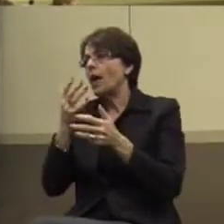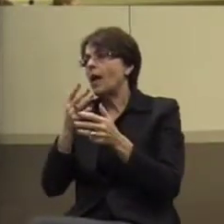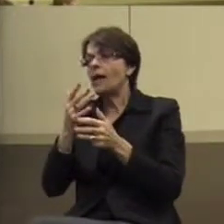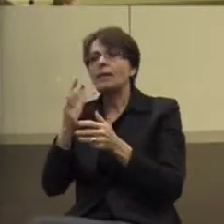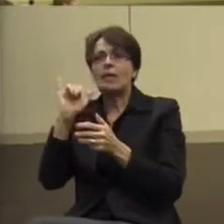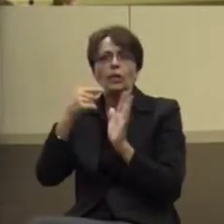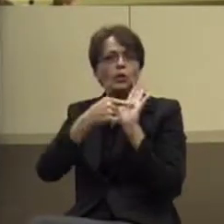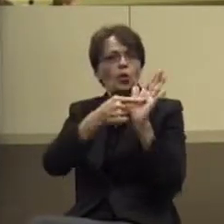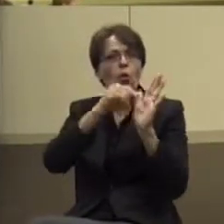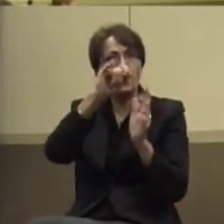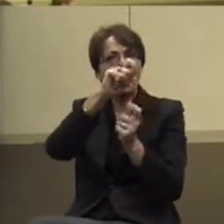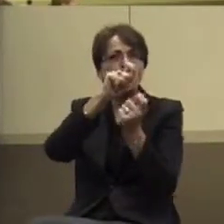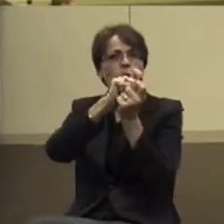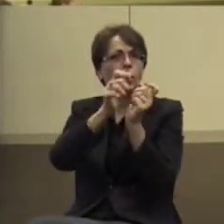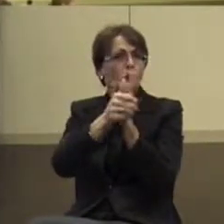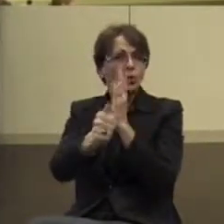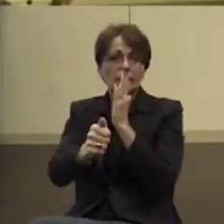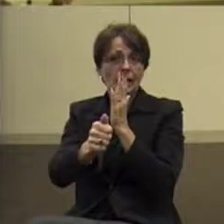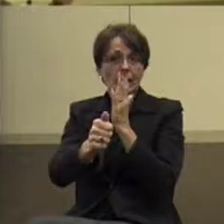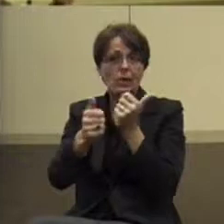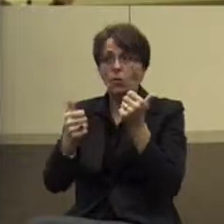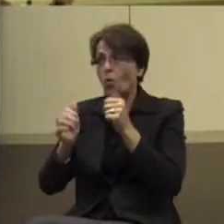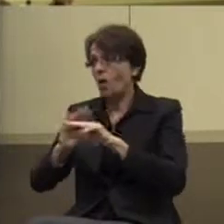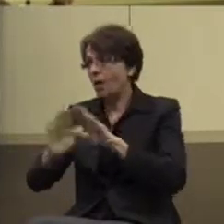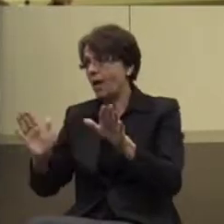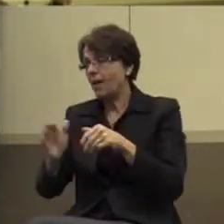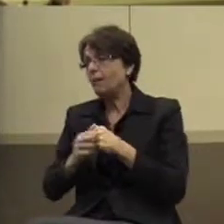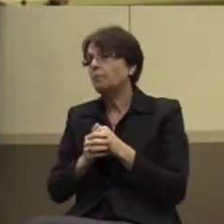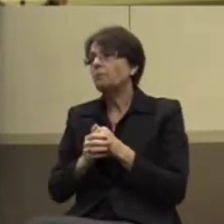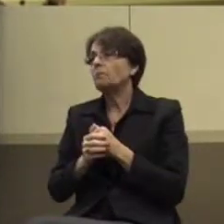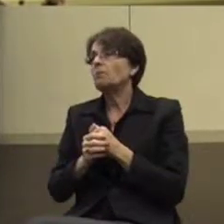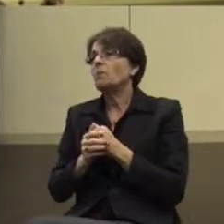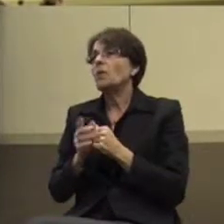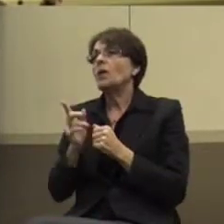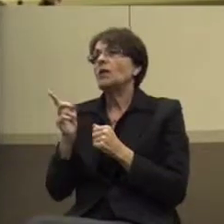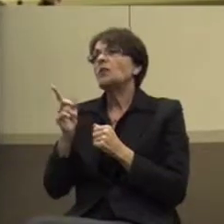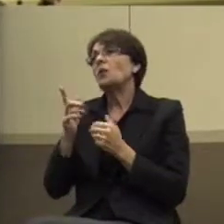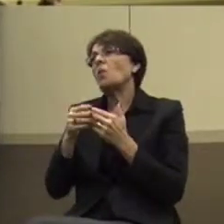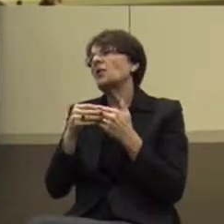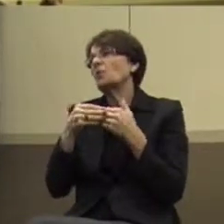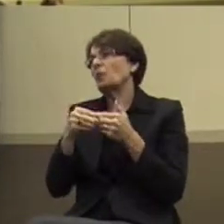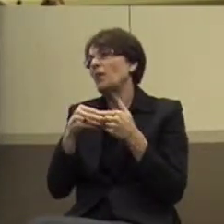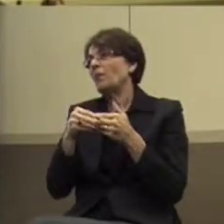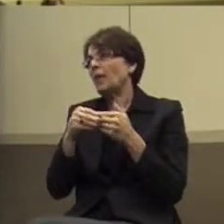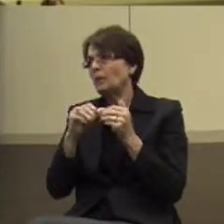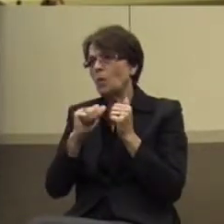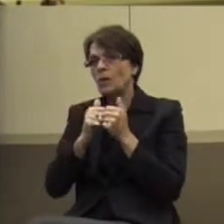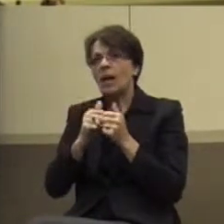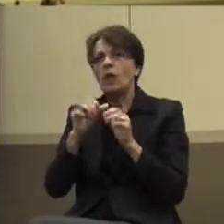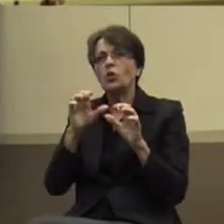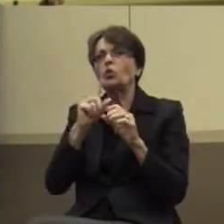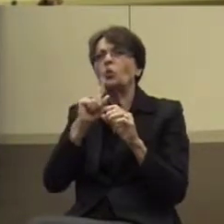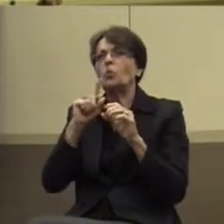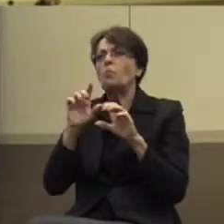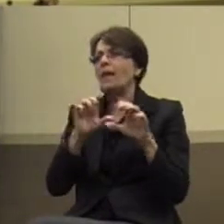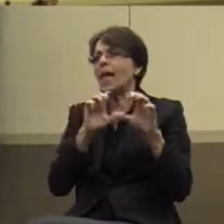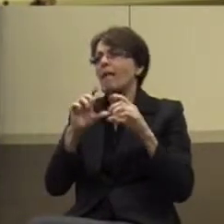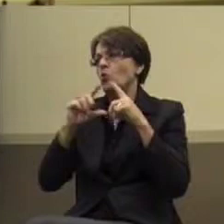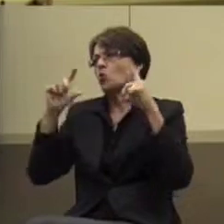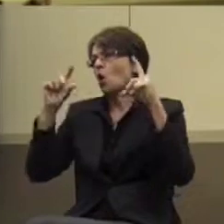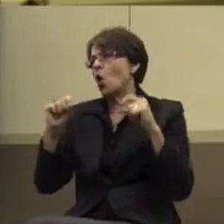or not, right? Okay. So you can be pretty flexible in like how to do like behavior cards.